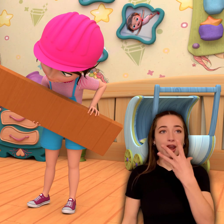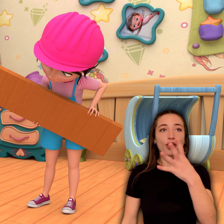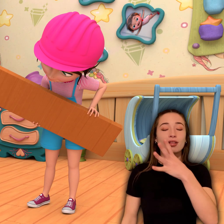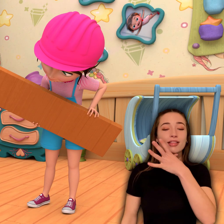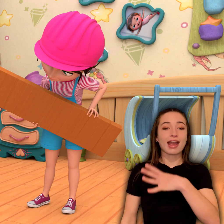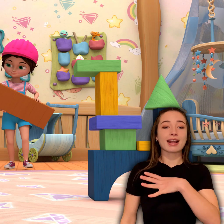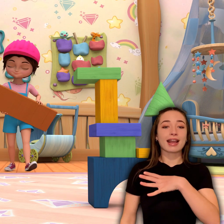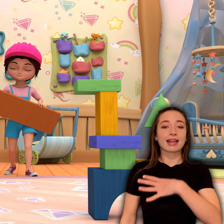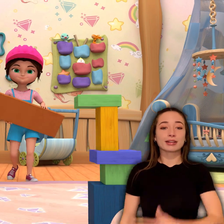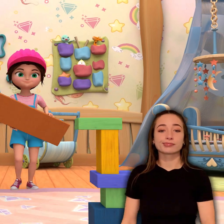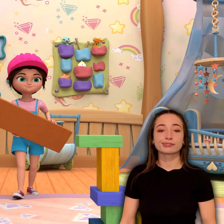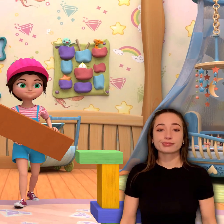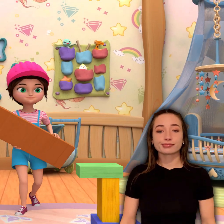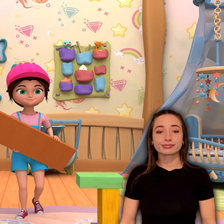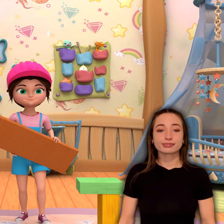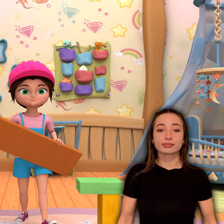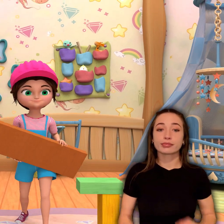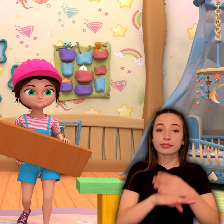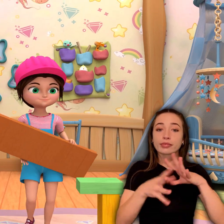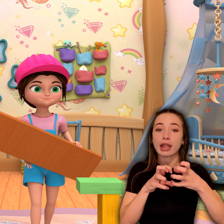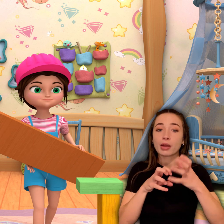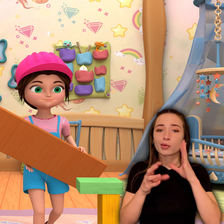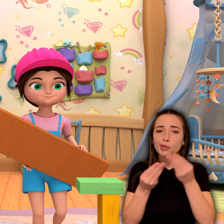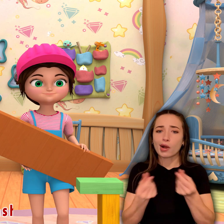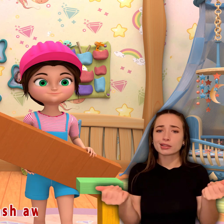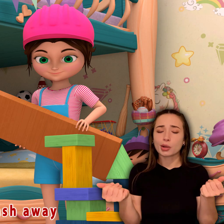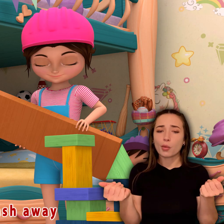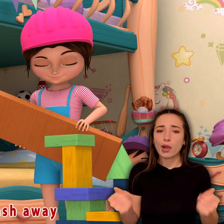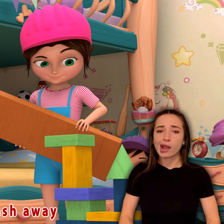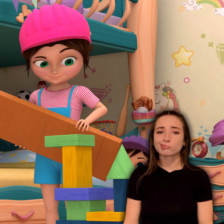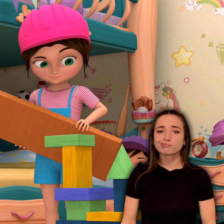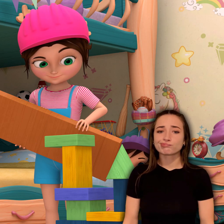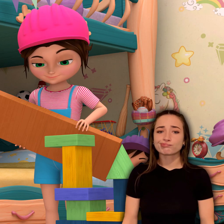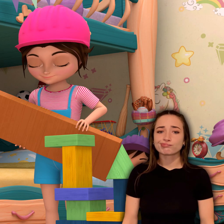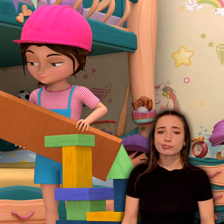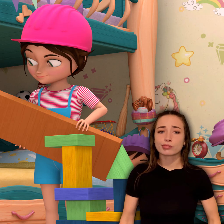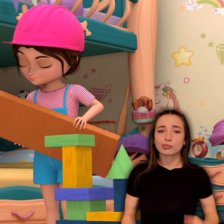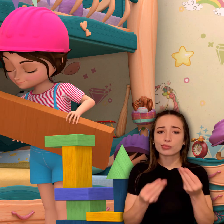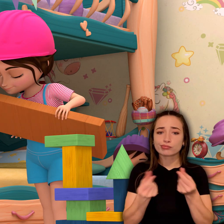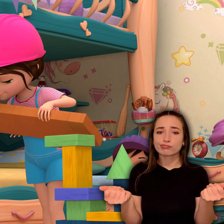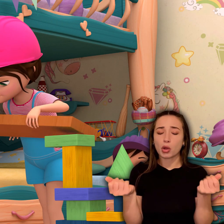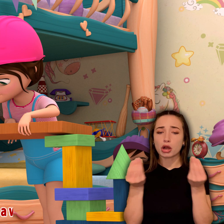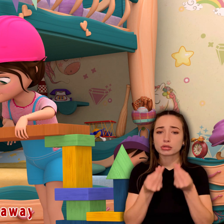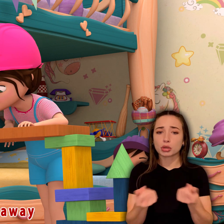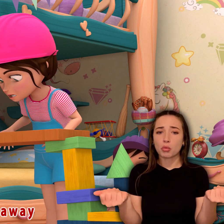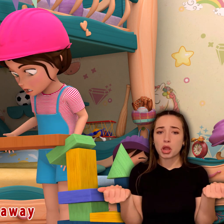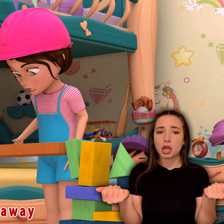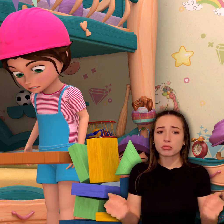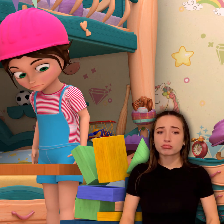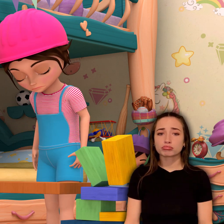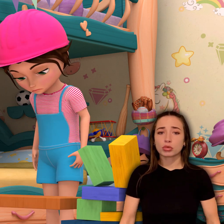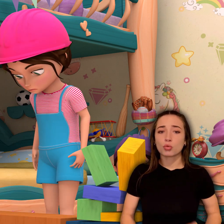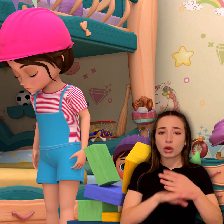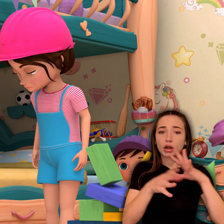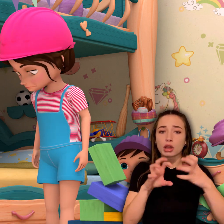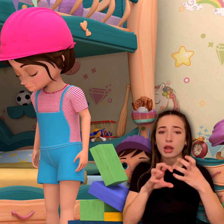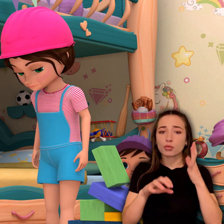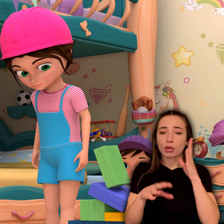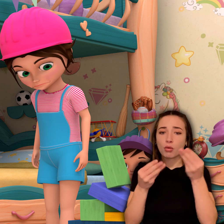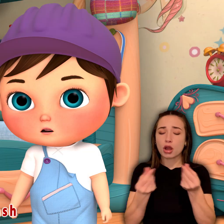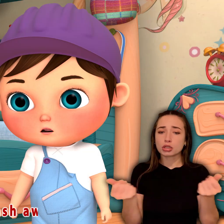My Fair Lady wooden clay will wash away wash away wash away